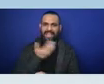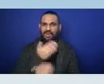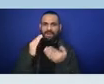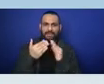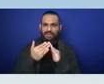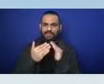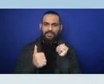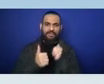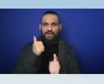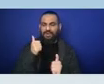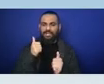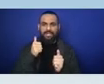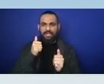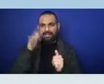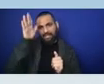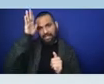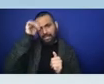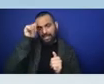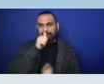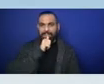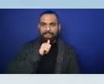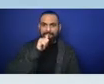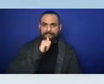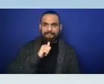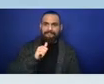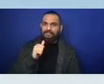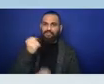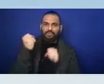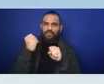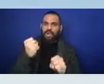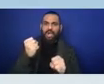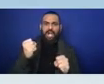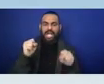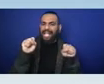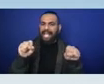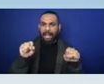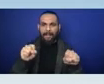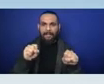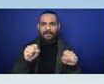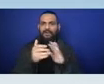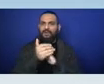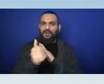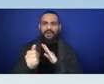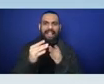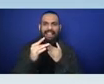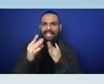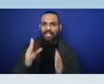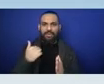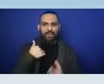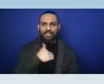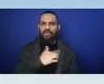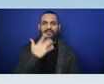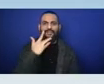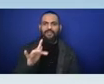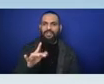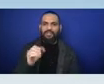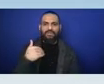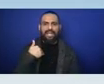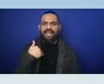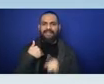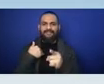su teléfono ahora. I would like to now introduce Chief Jorge Rodriguez, who's been, as I've mentioned to all of you